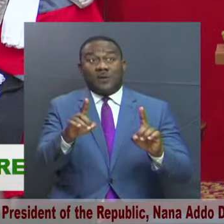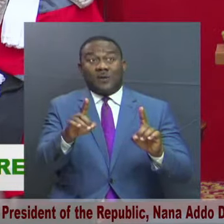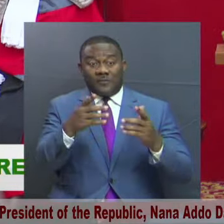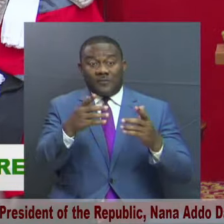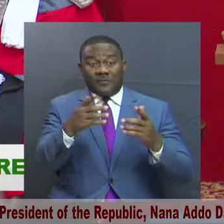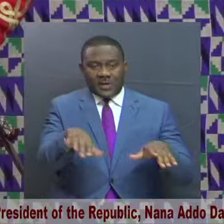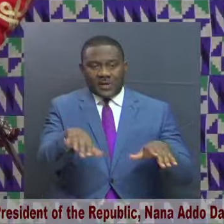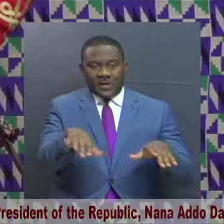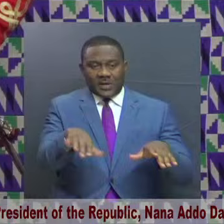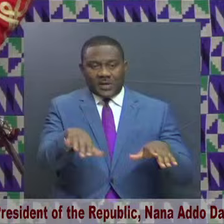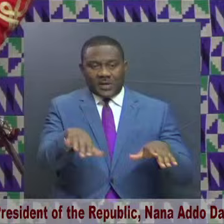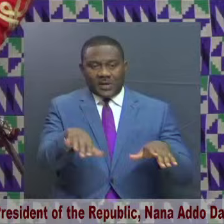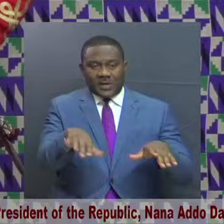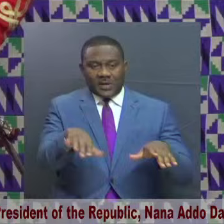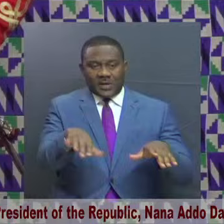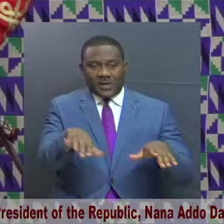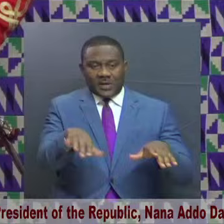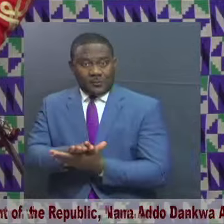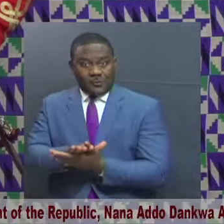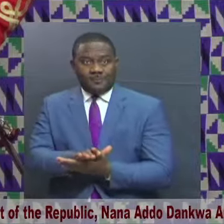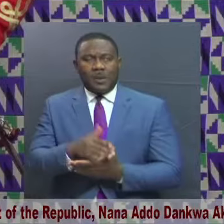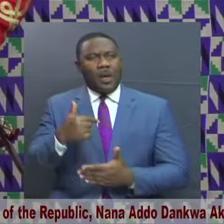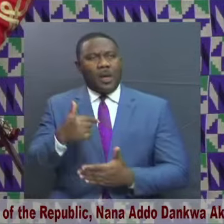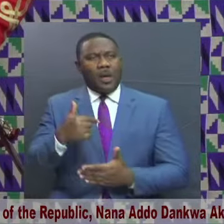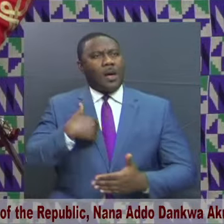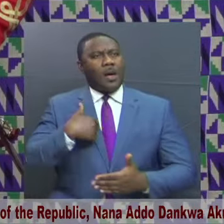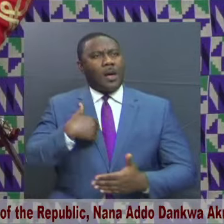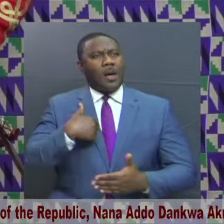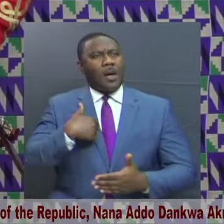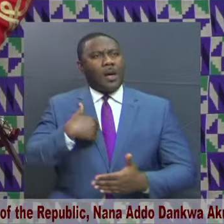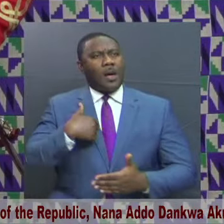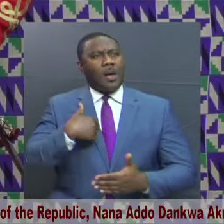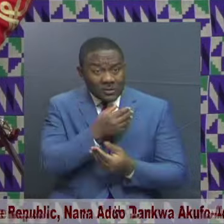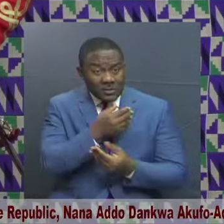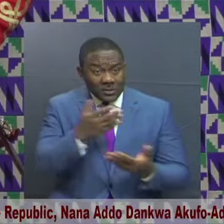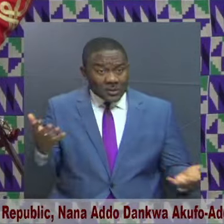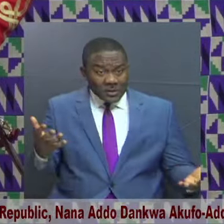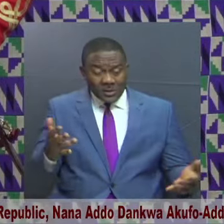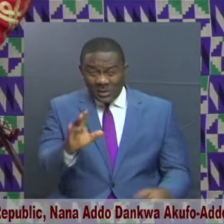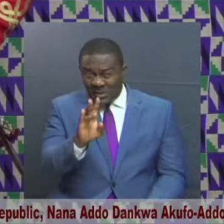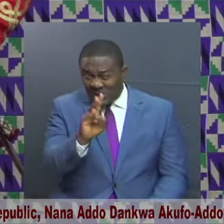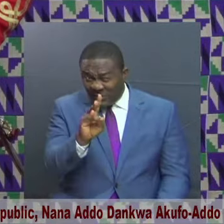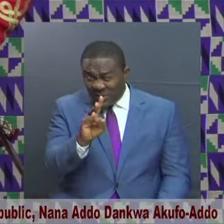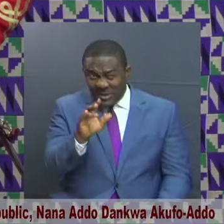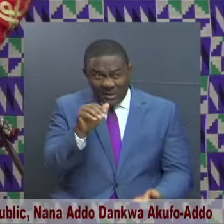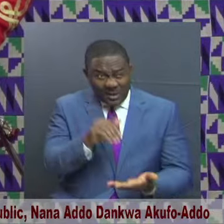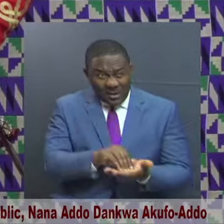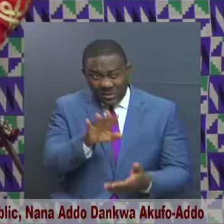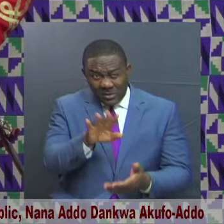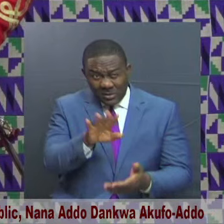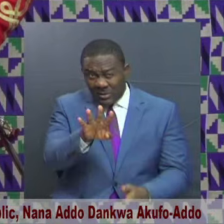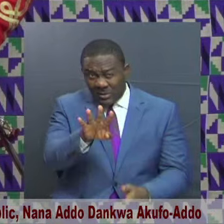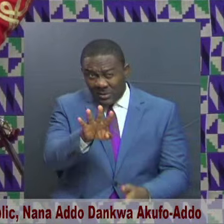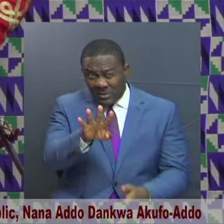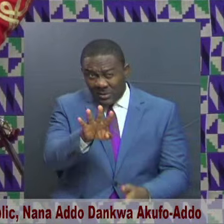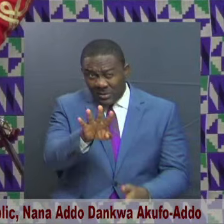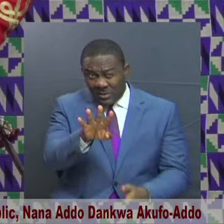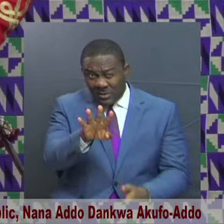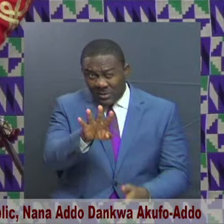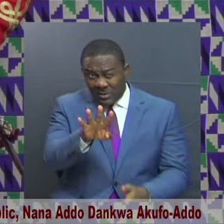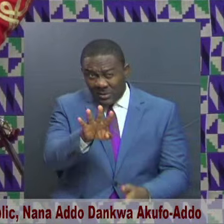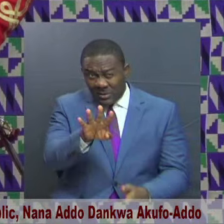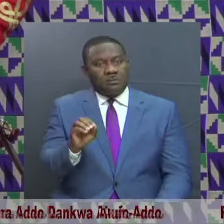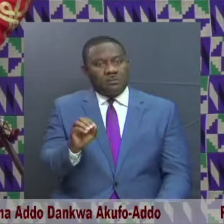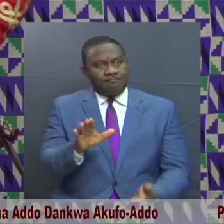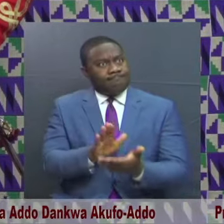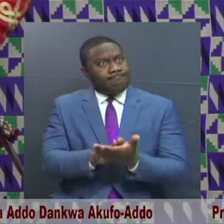schools I'm happy to report that 17,34 out of school children